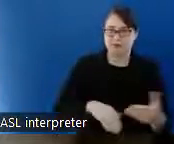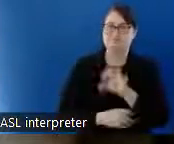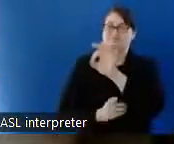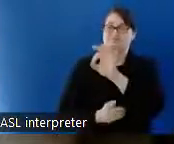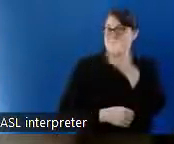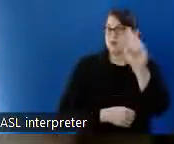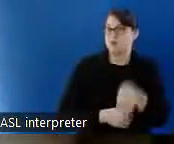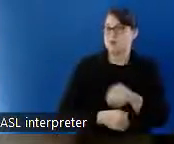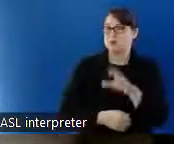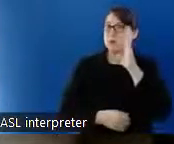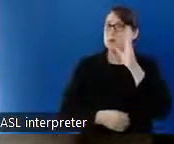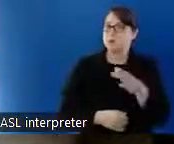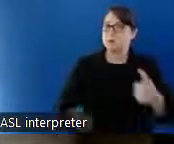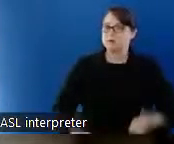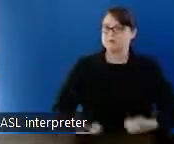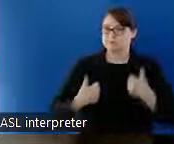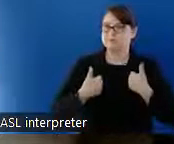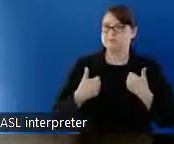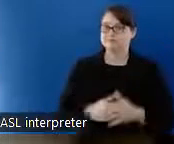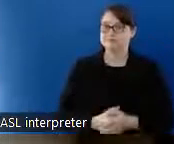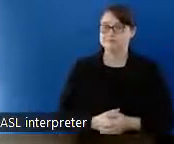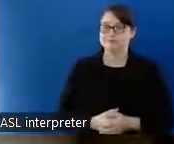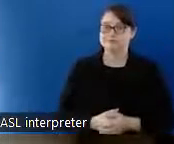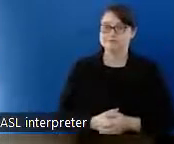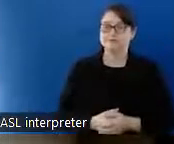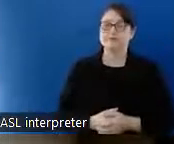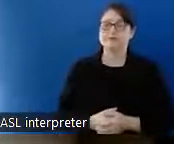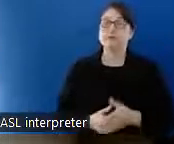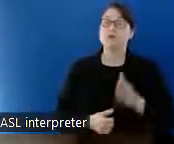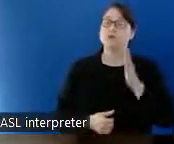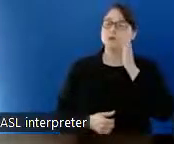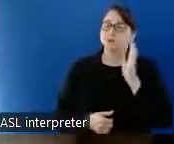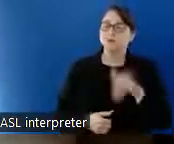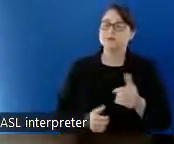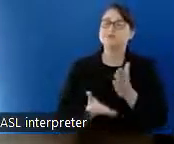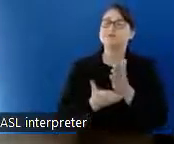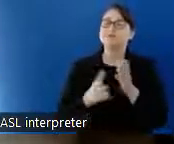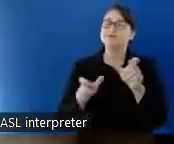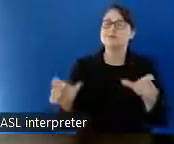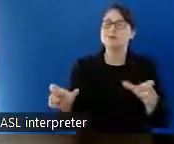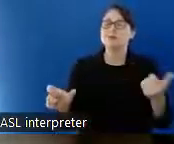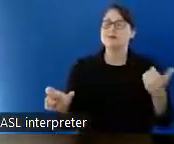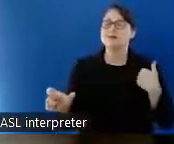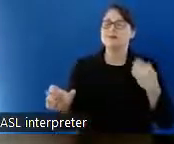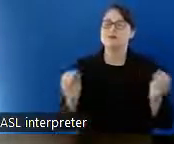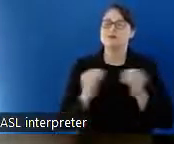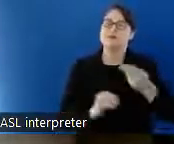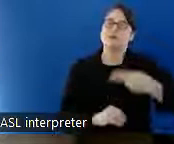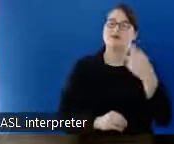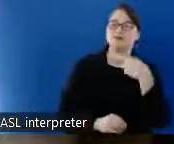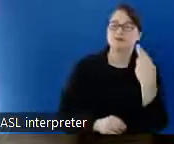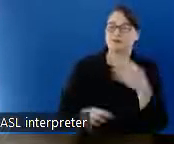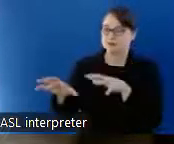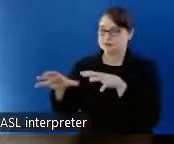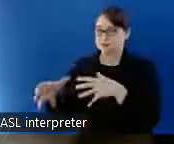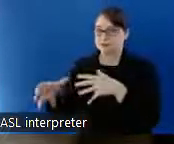likely to survive. It should also be noted that some people have higher risk for severe illness, including children under